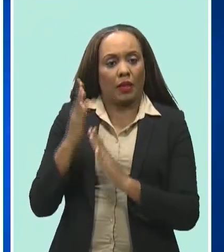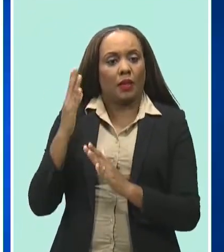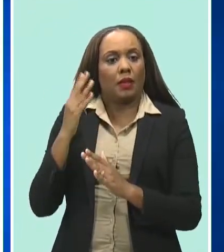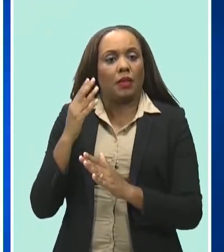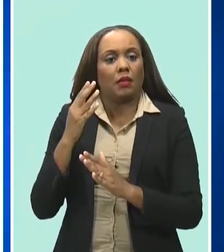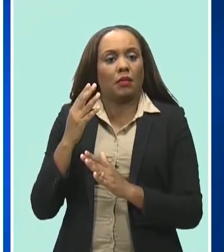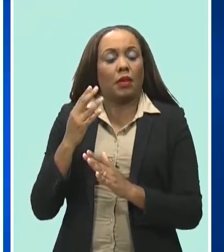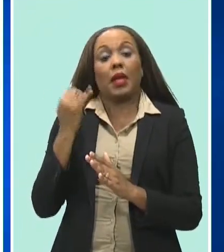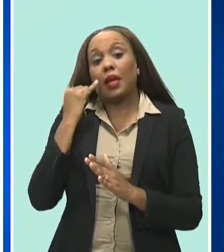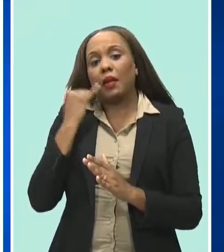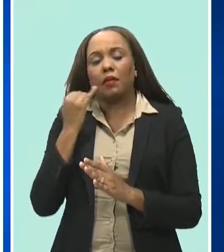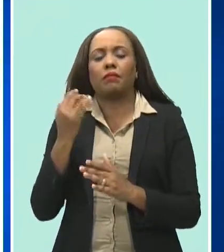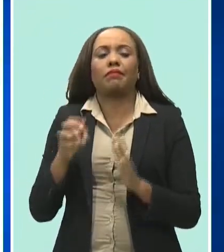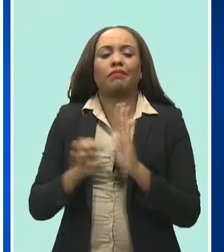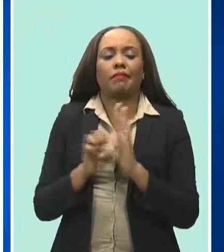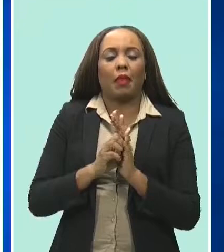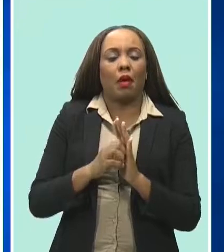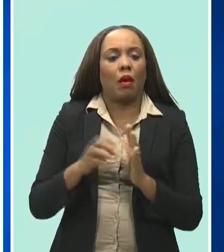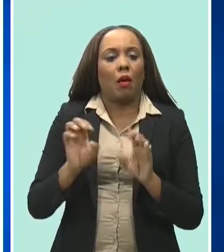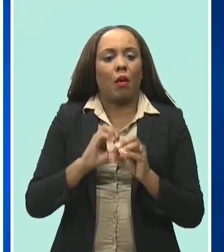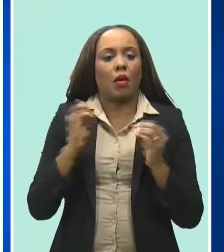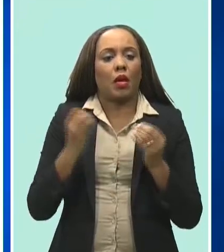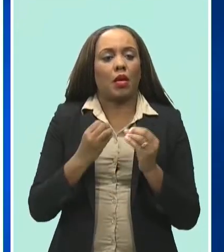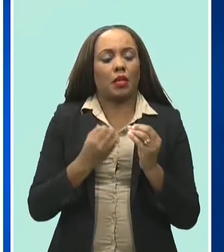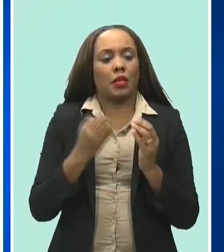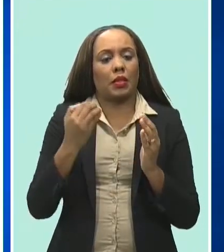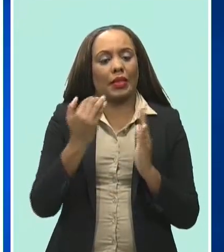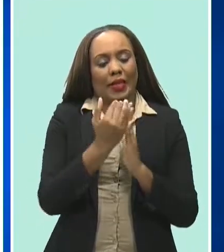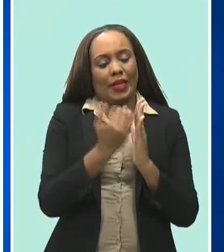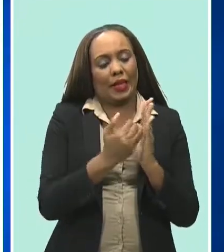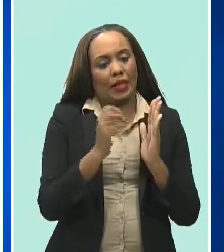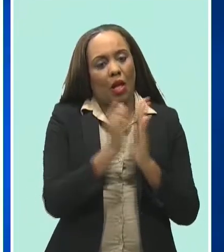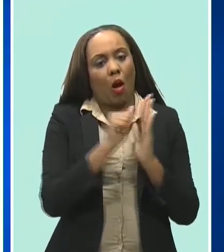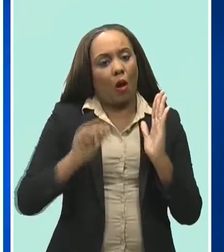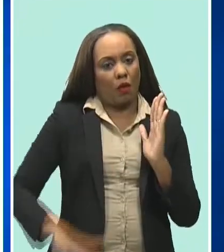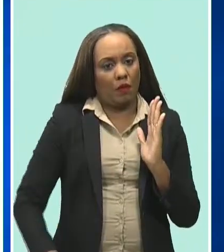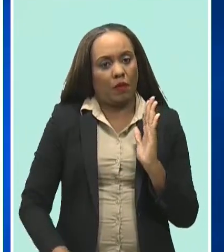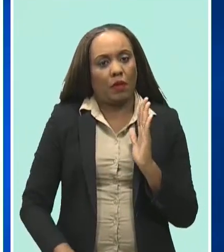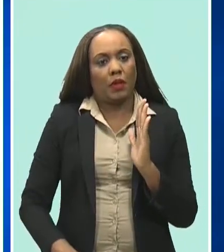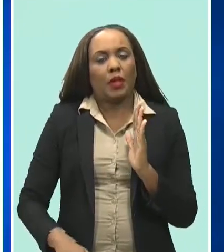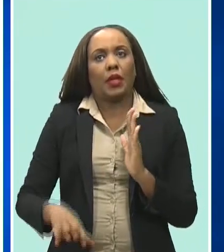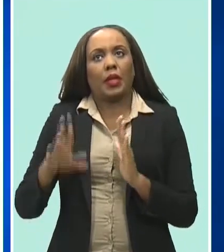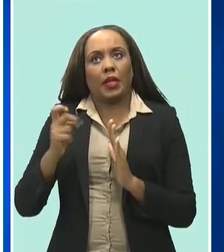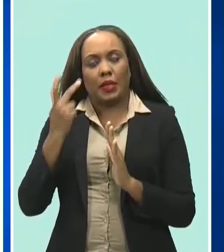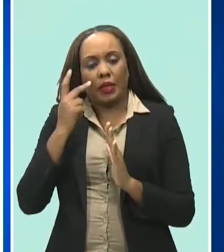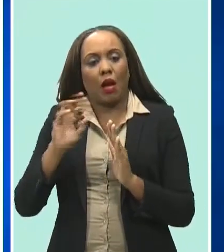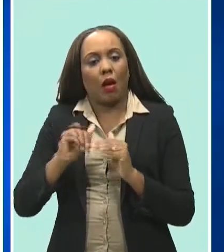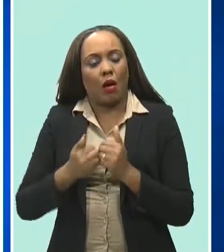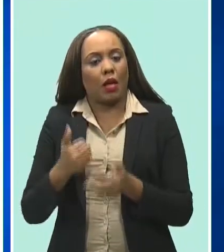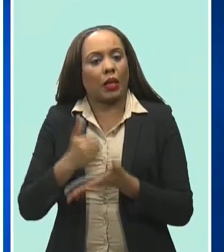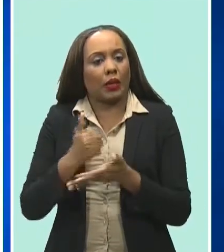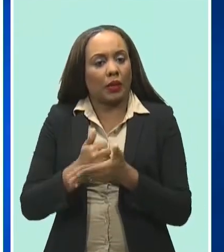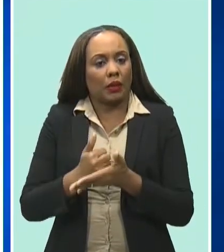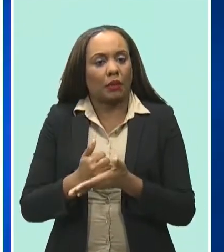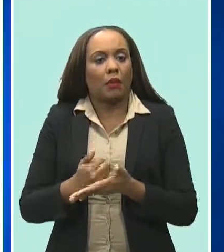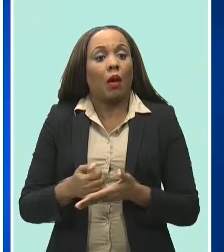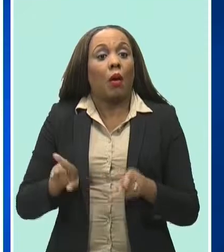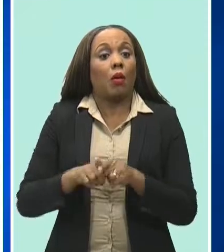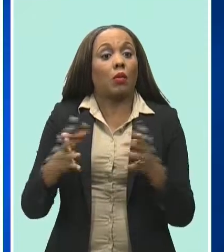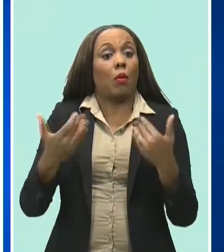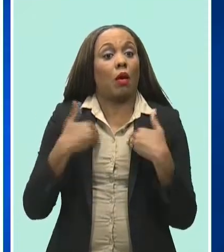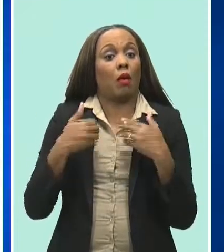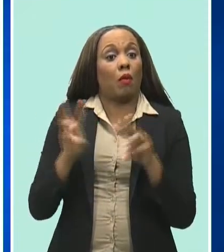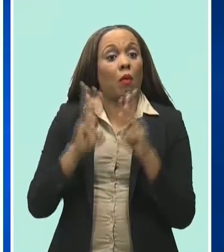organization is to be taken off the registry. He was speaking during a panel discussion during a closeout workshop for a capacity building project